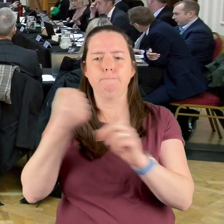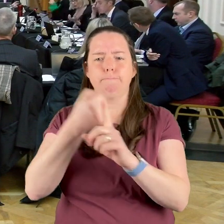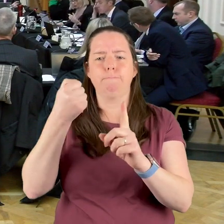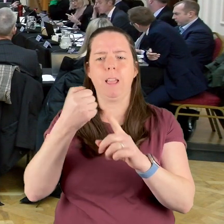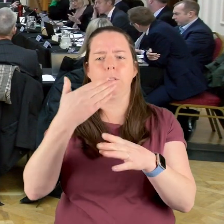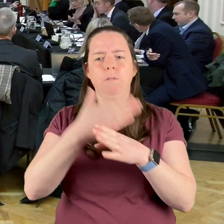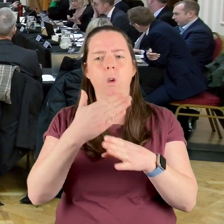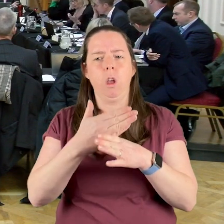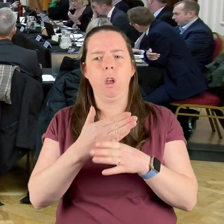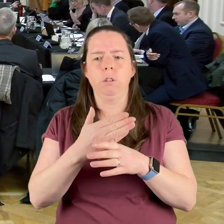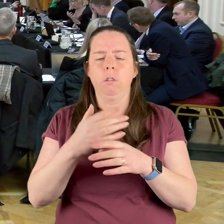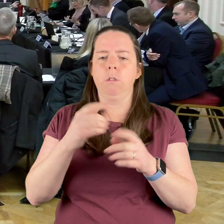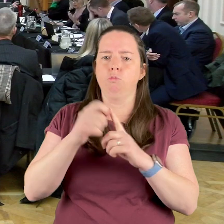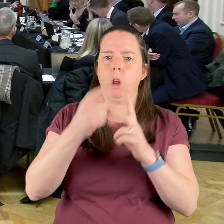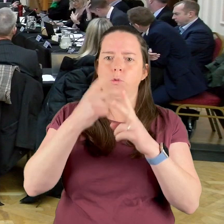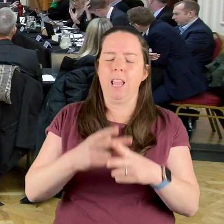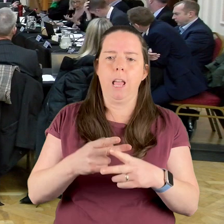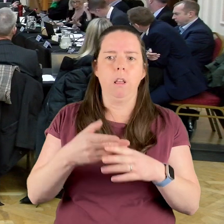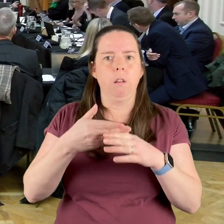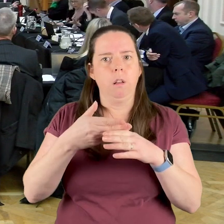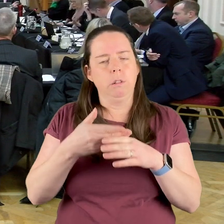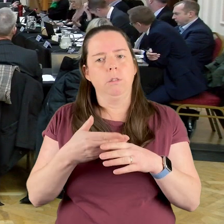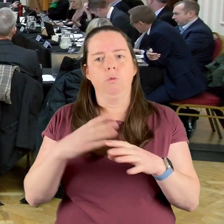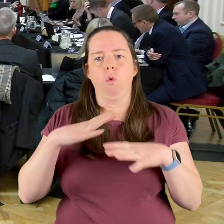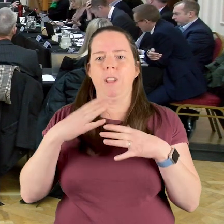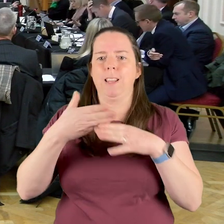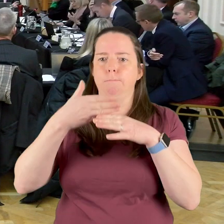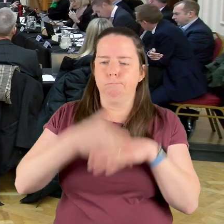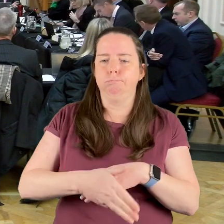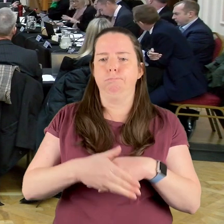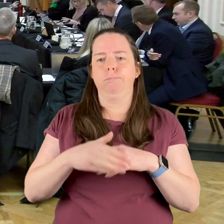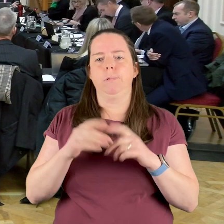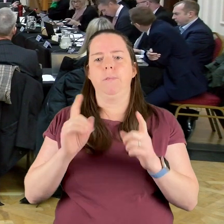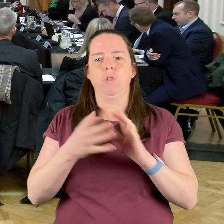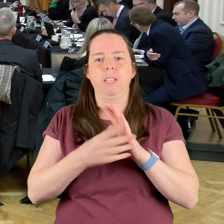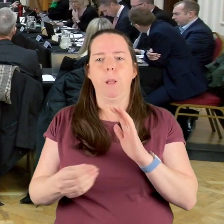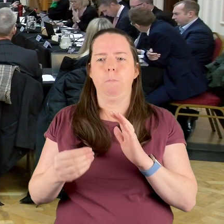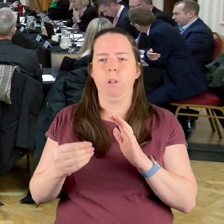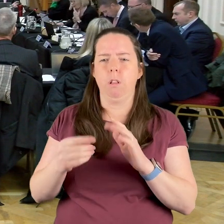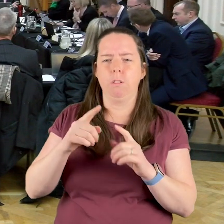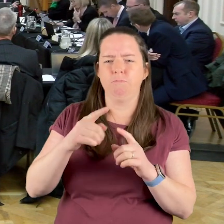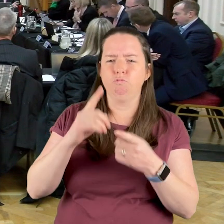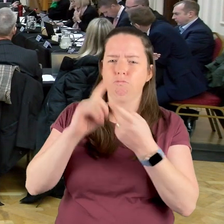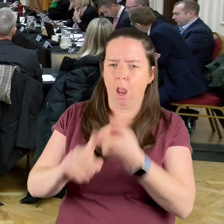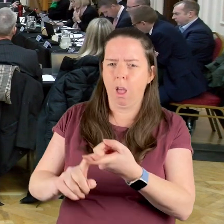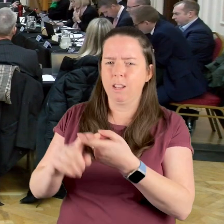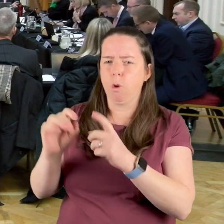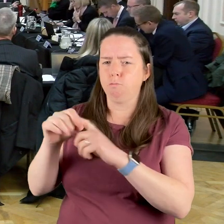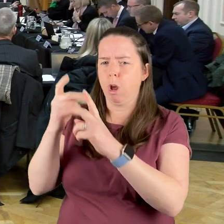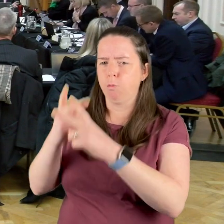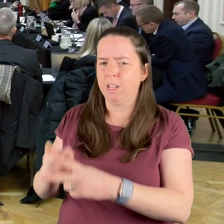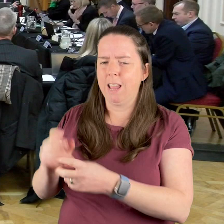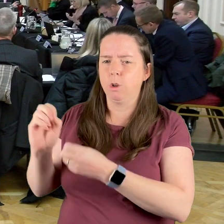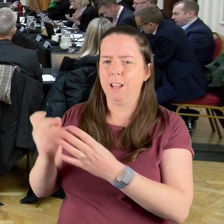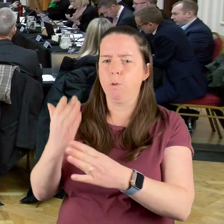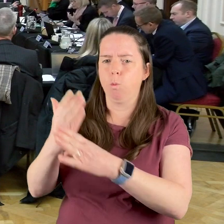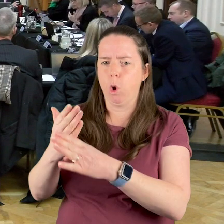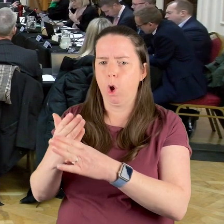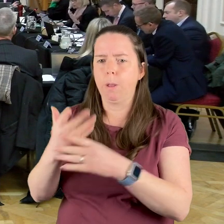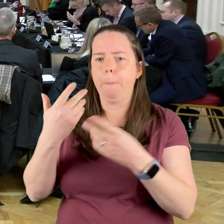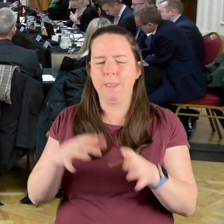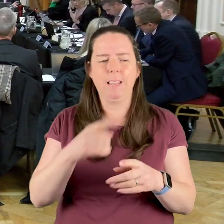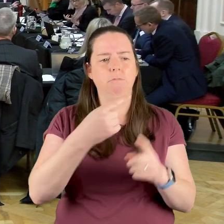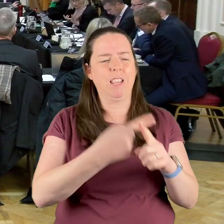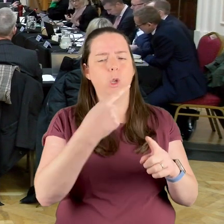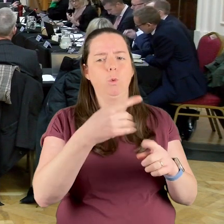could comment on what you think about the impact of that work on our very stretched primary care. For example, where